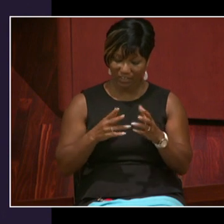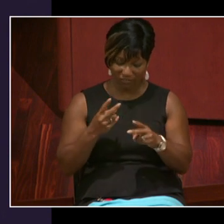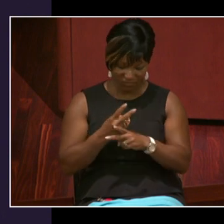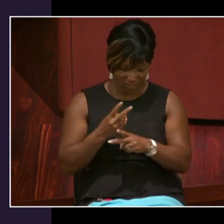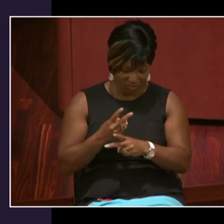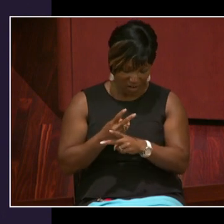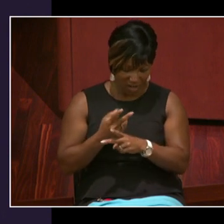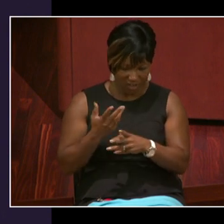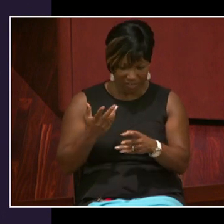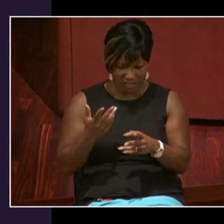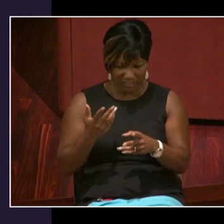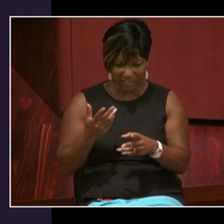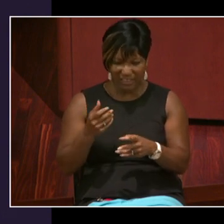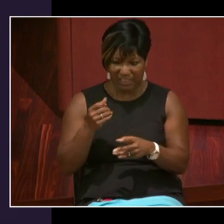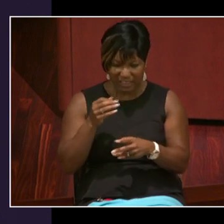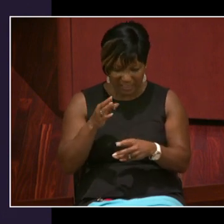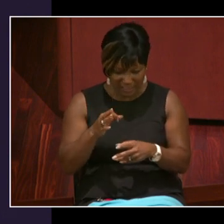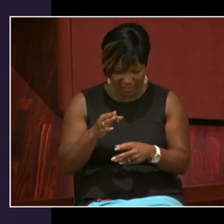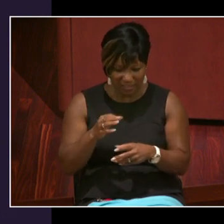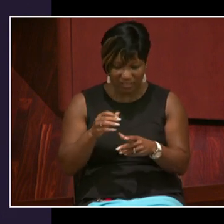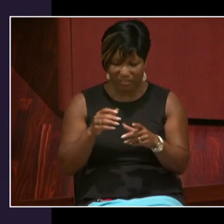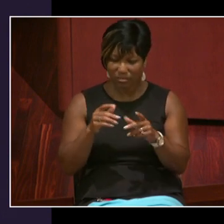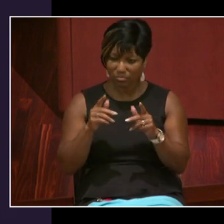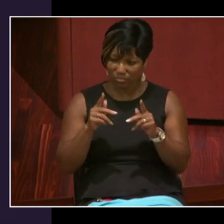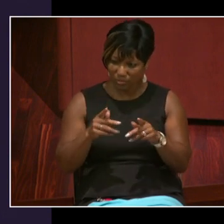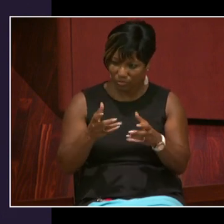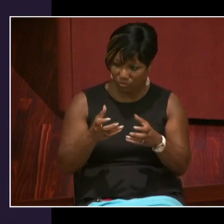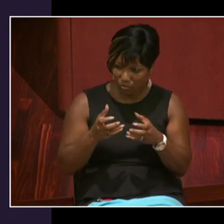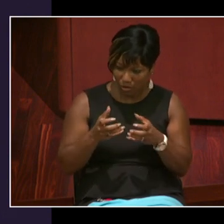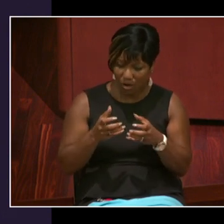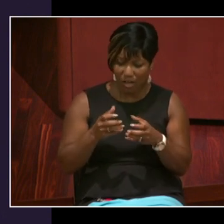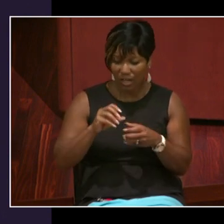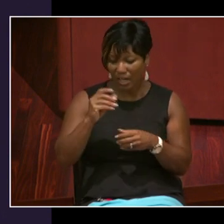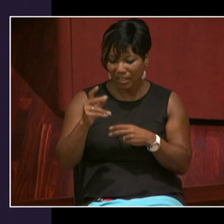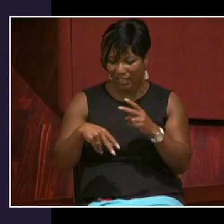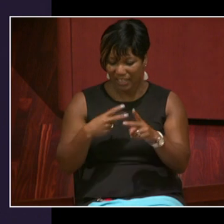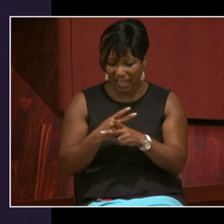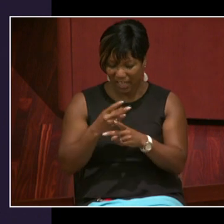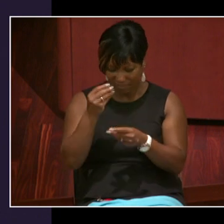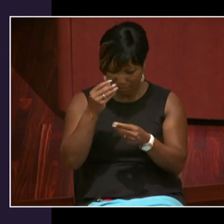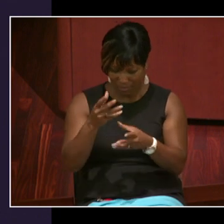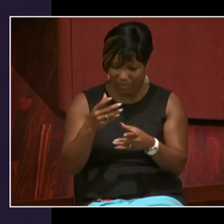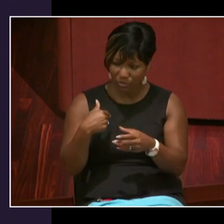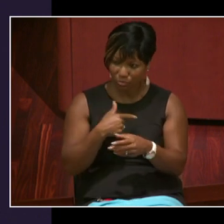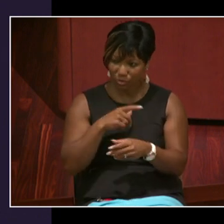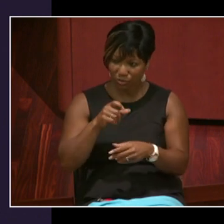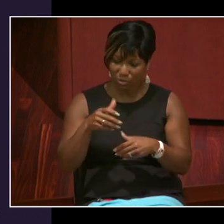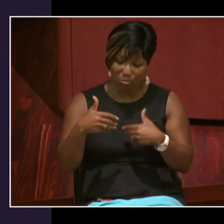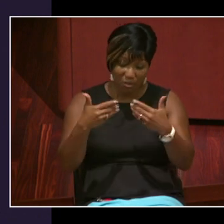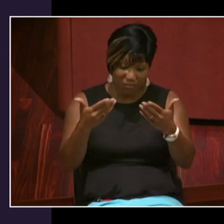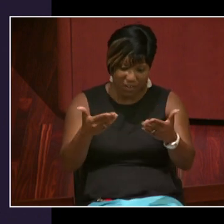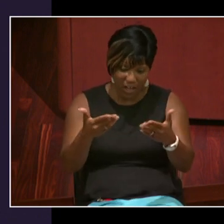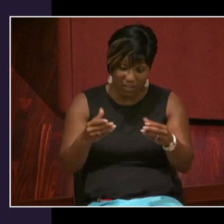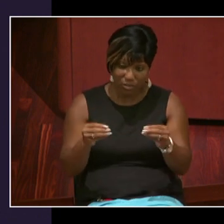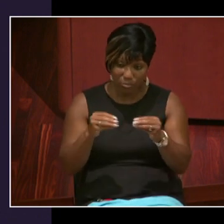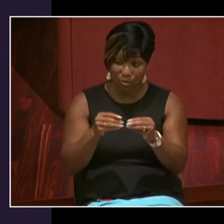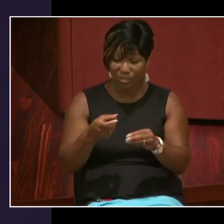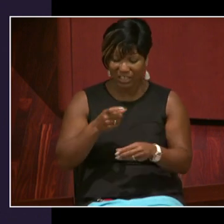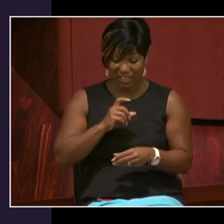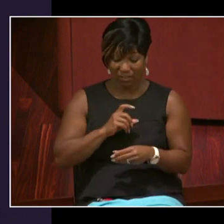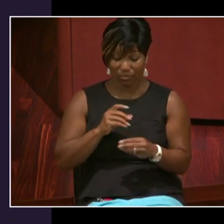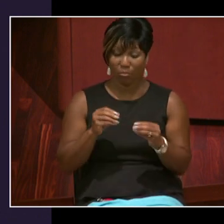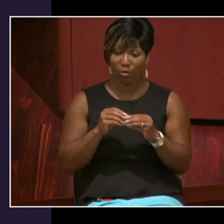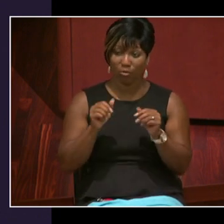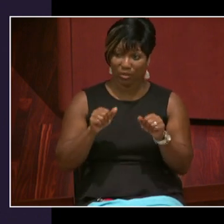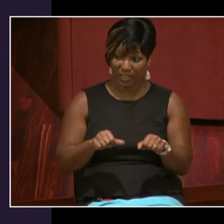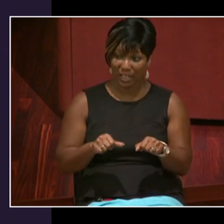out, is this a match to who you're wanting? Is there other kinds of information we should be providing you? So the more you give us, the more we have to work